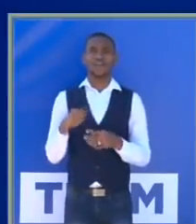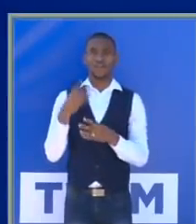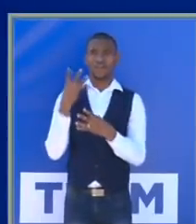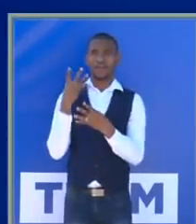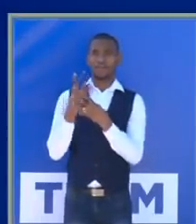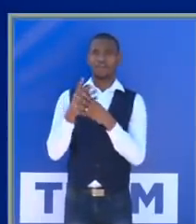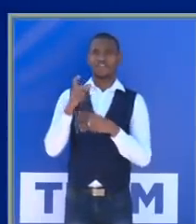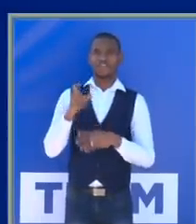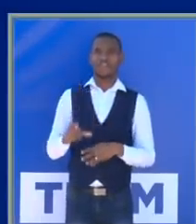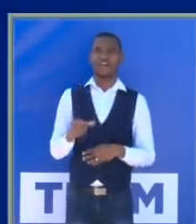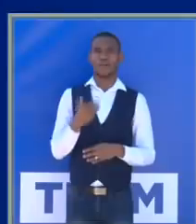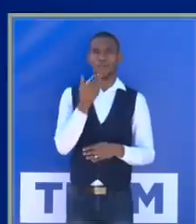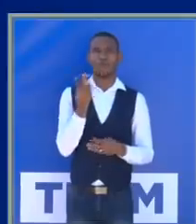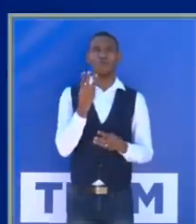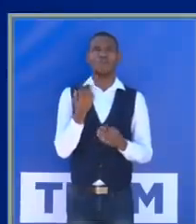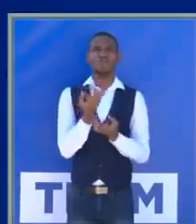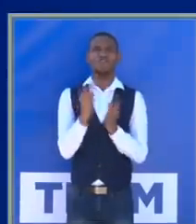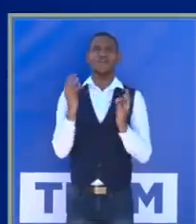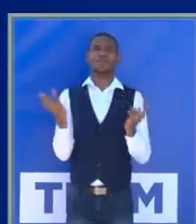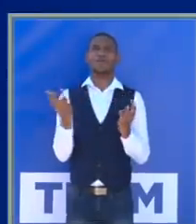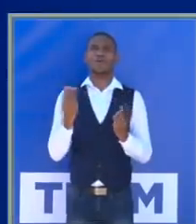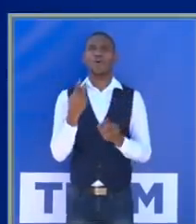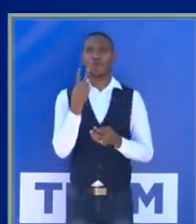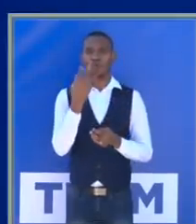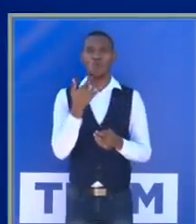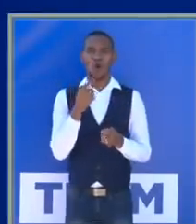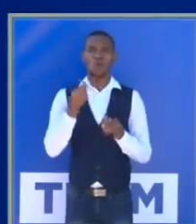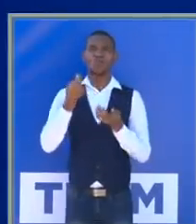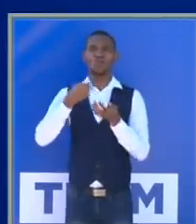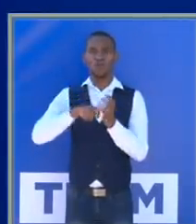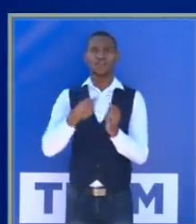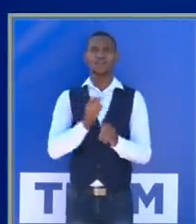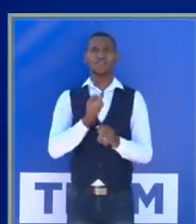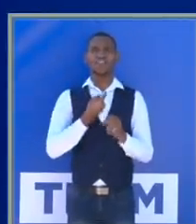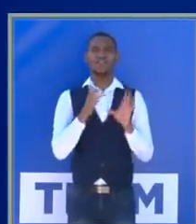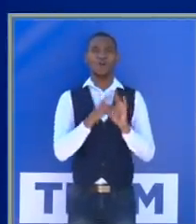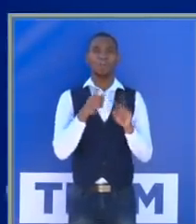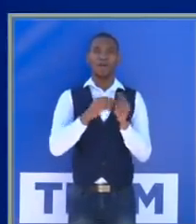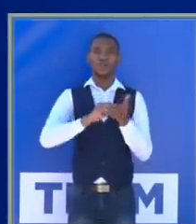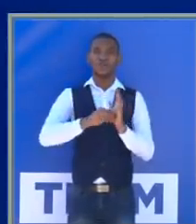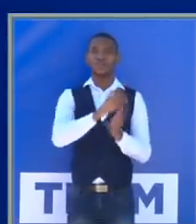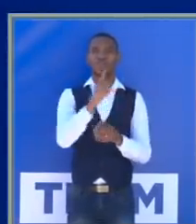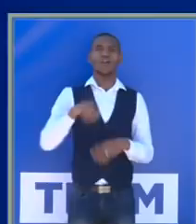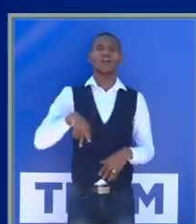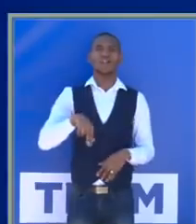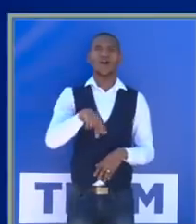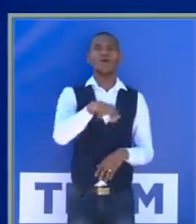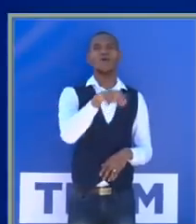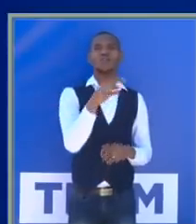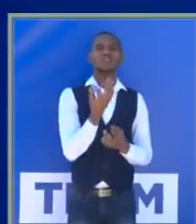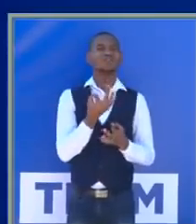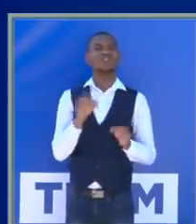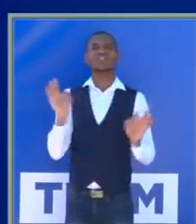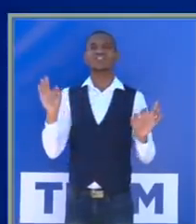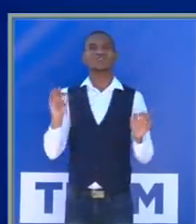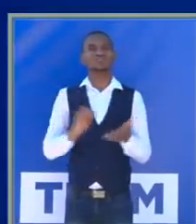prisoners are the citizens. They are the ones who are locking themselves up at home. Marditsotsi are walking around freely,